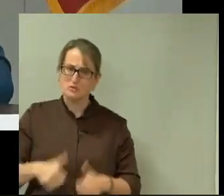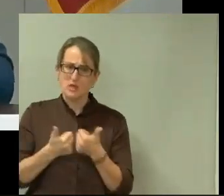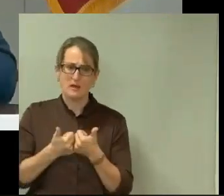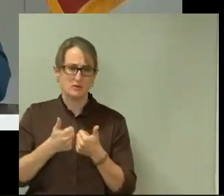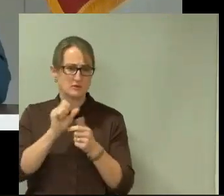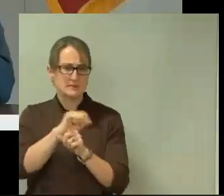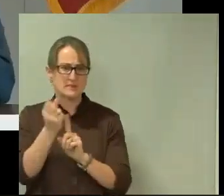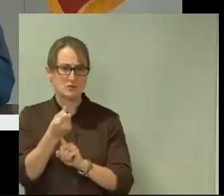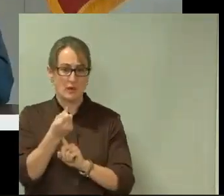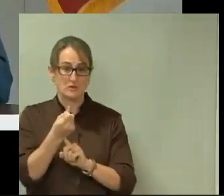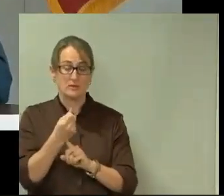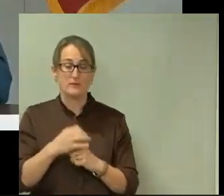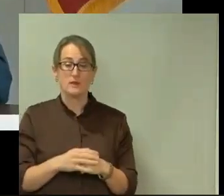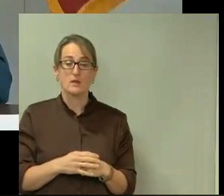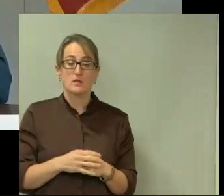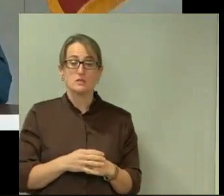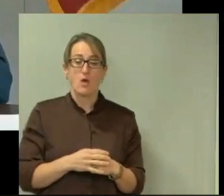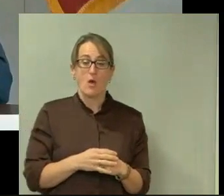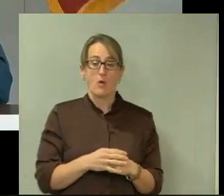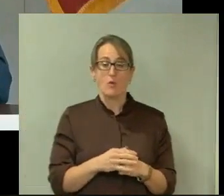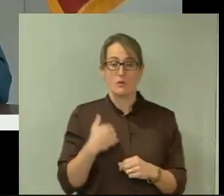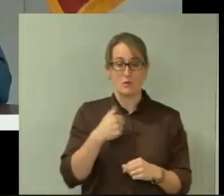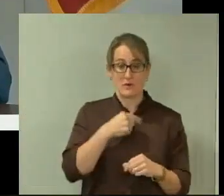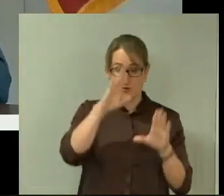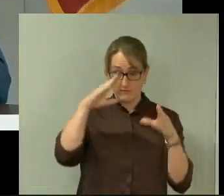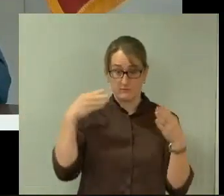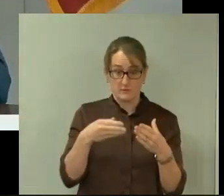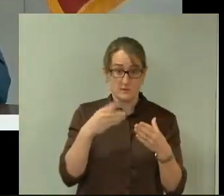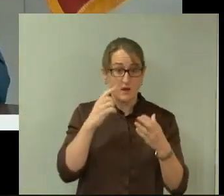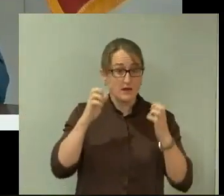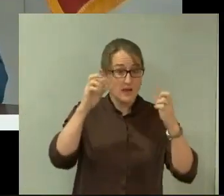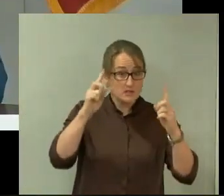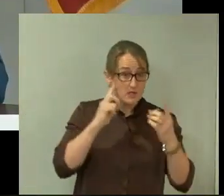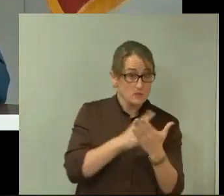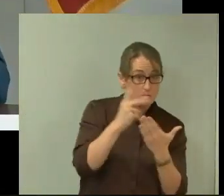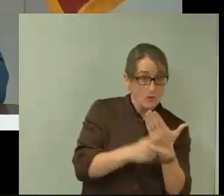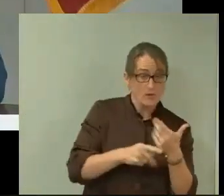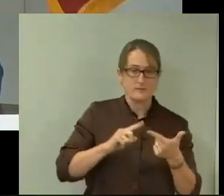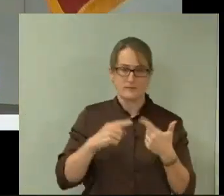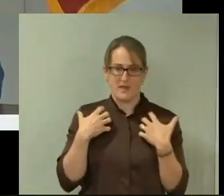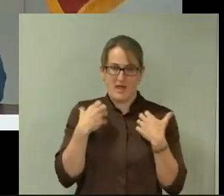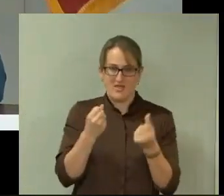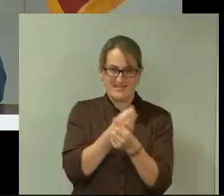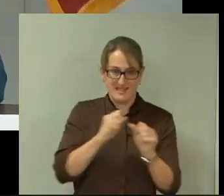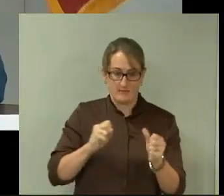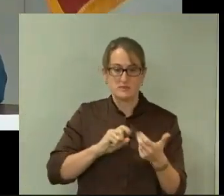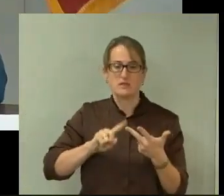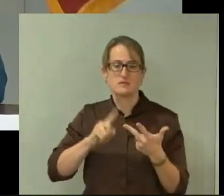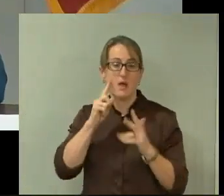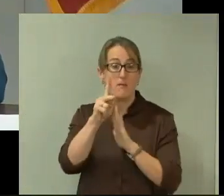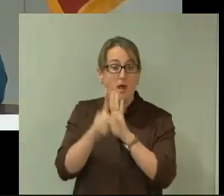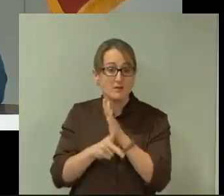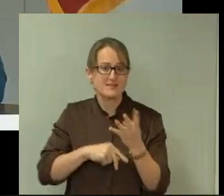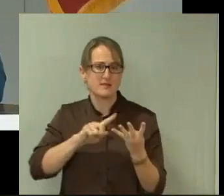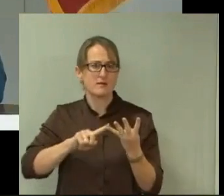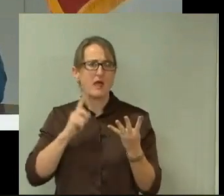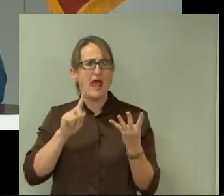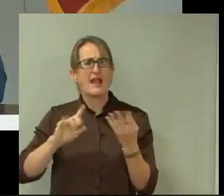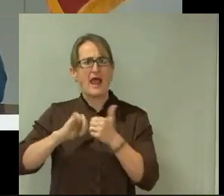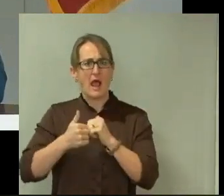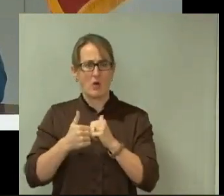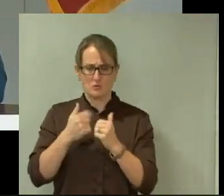we focus our conversations on educational programs, health and safety, policy, and the fiscal implications for safely